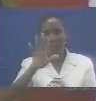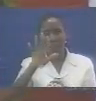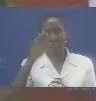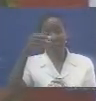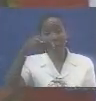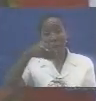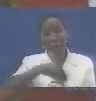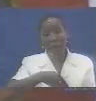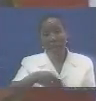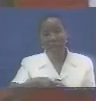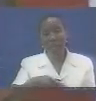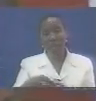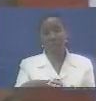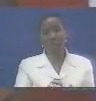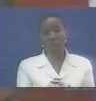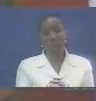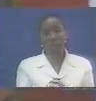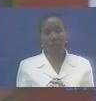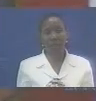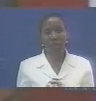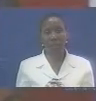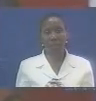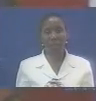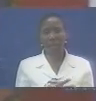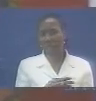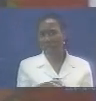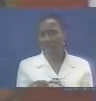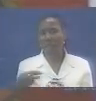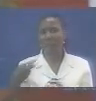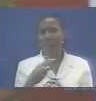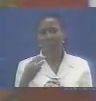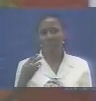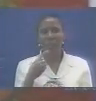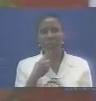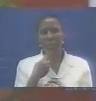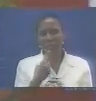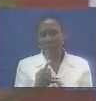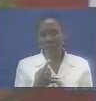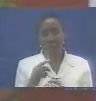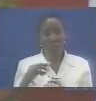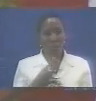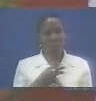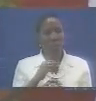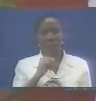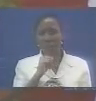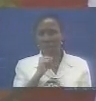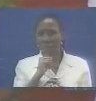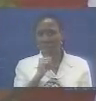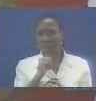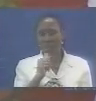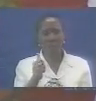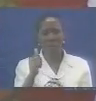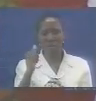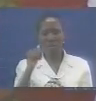we were told we ought not to know this is my business.